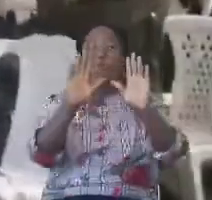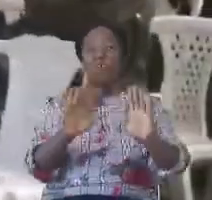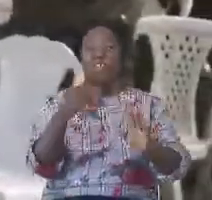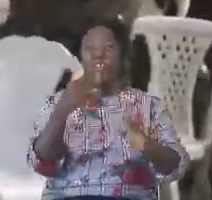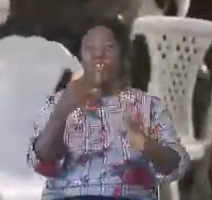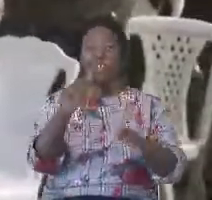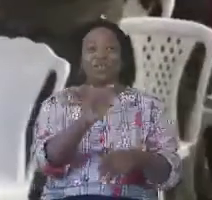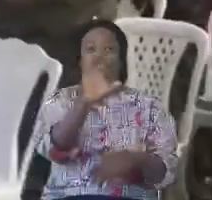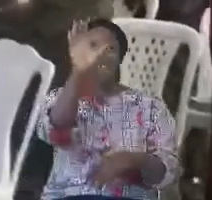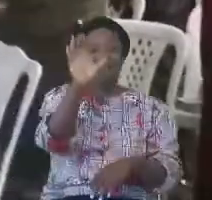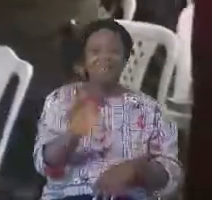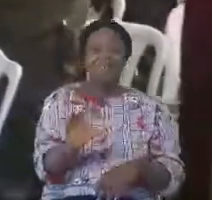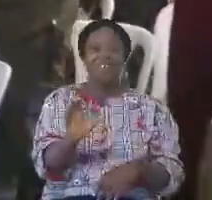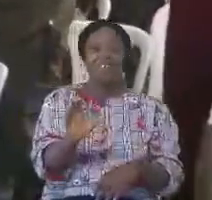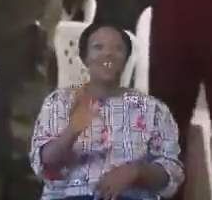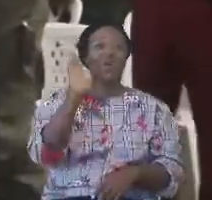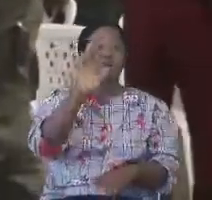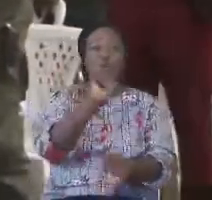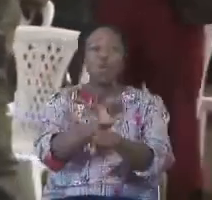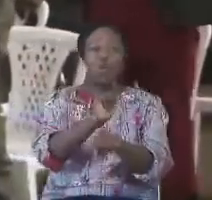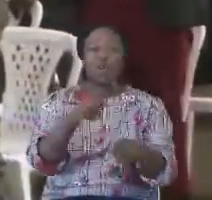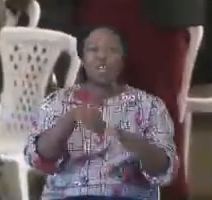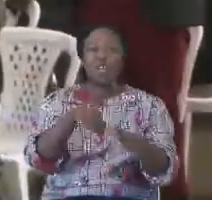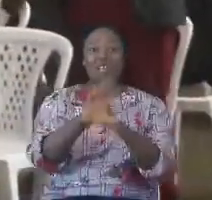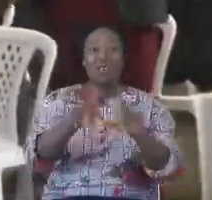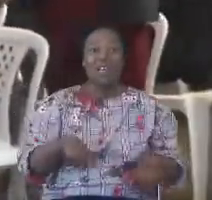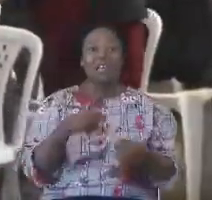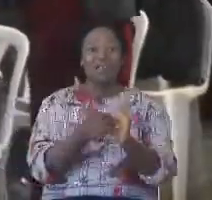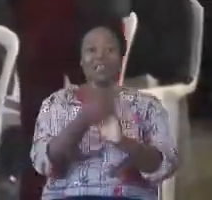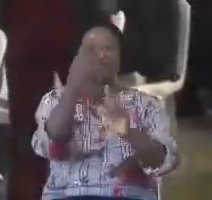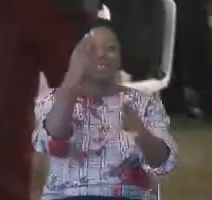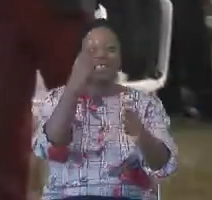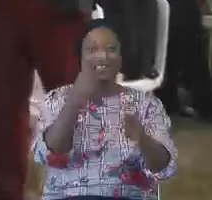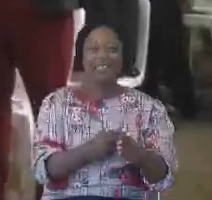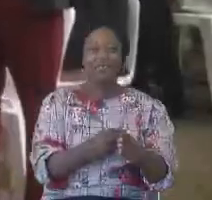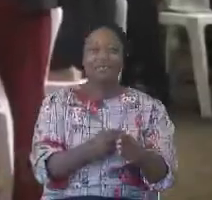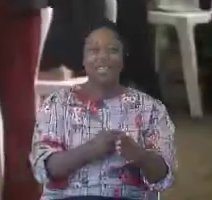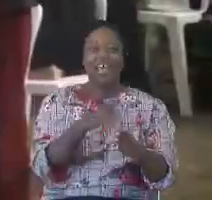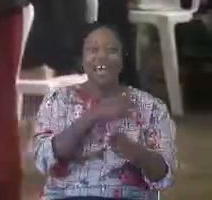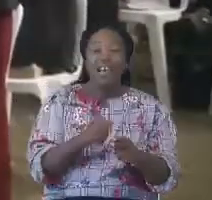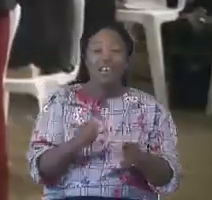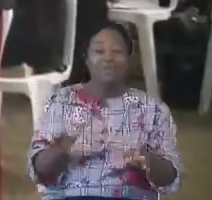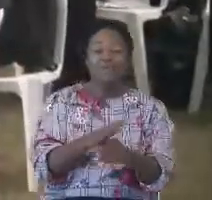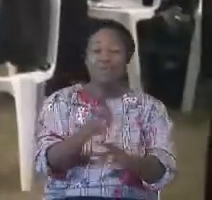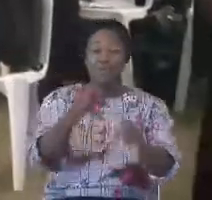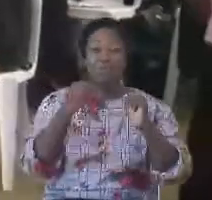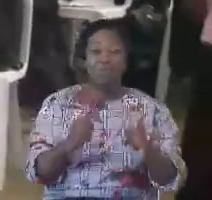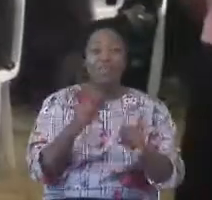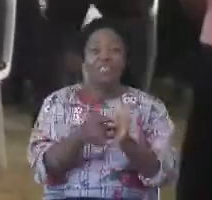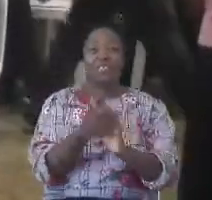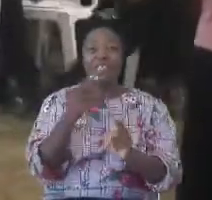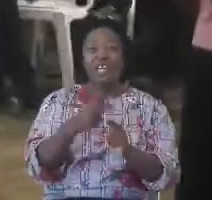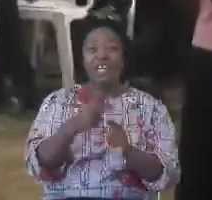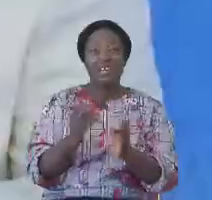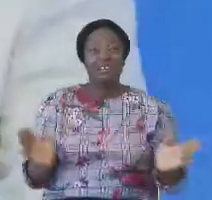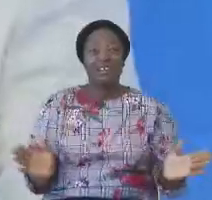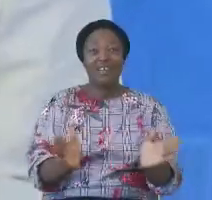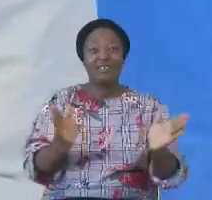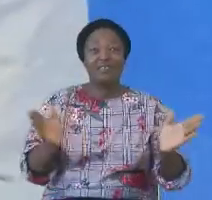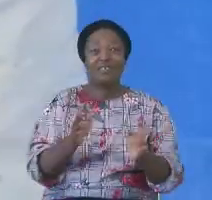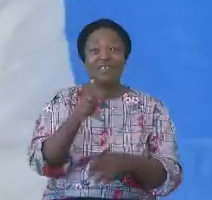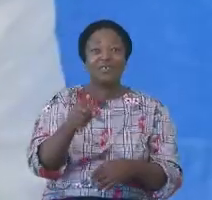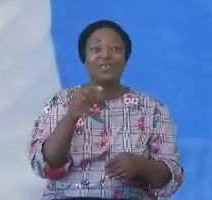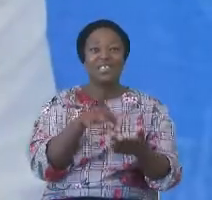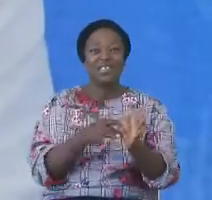name and i pray that wonders of the cross will work in your life